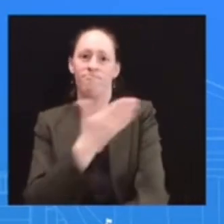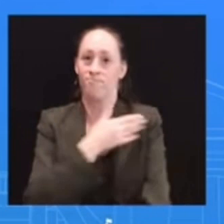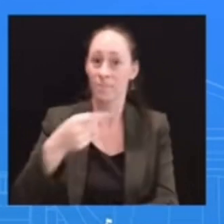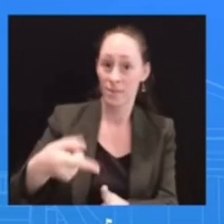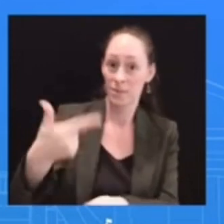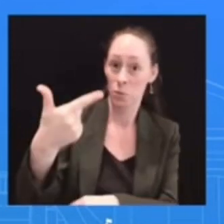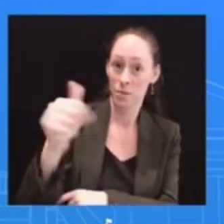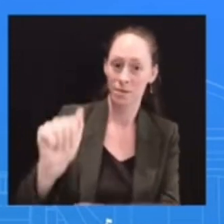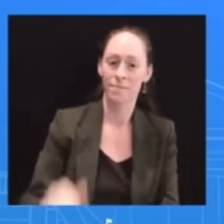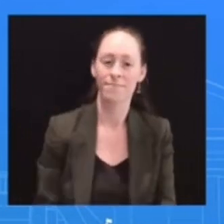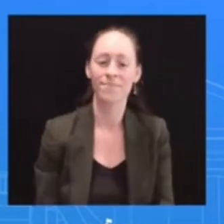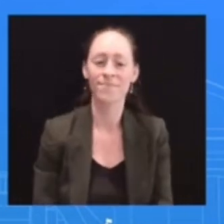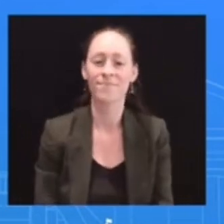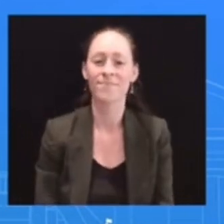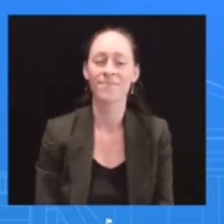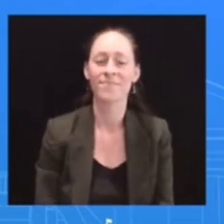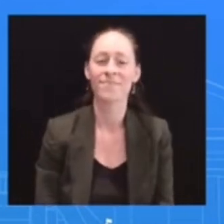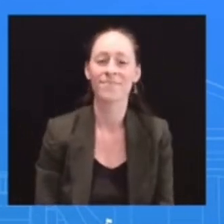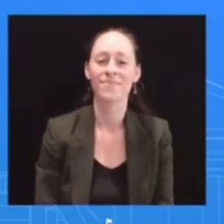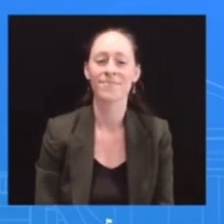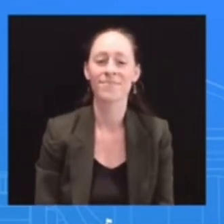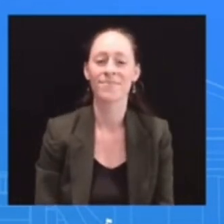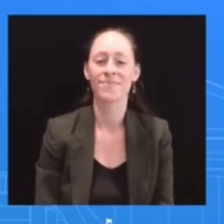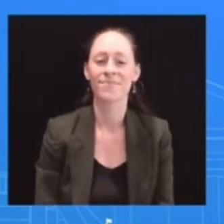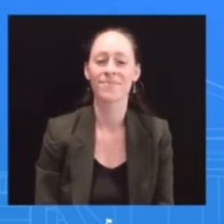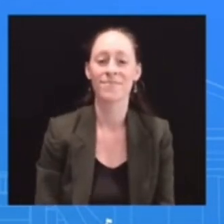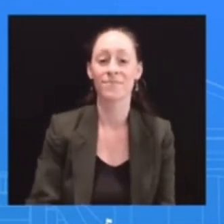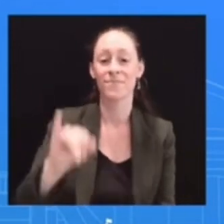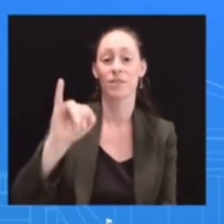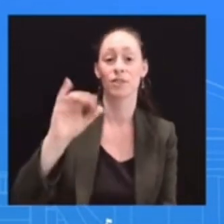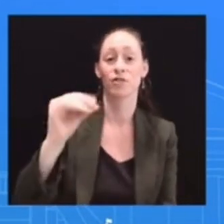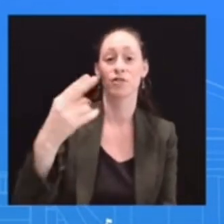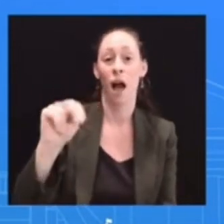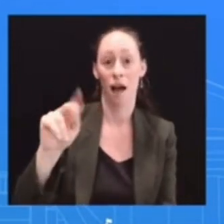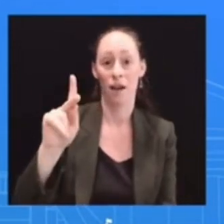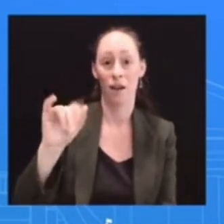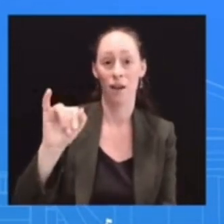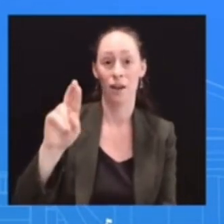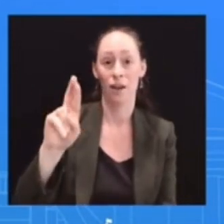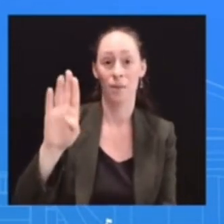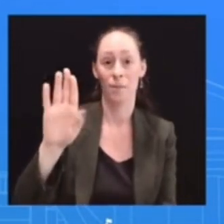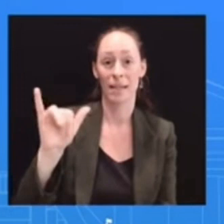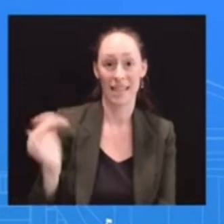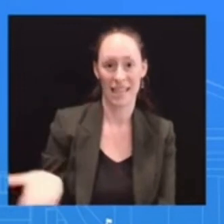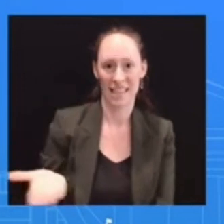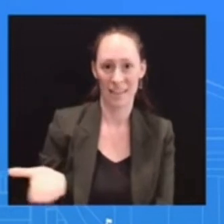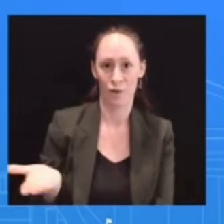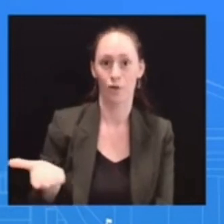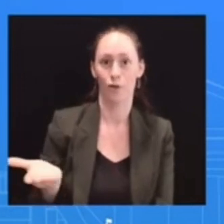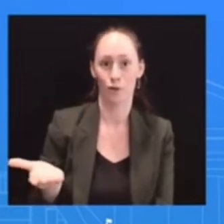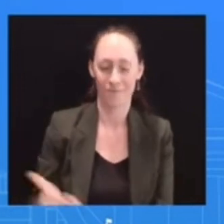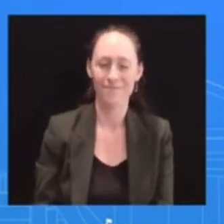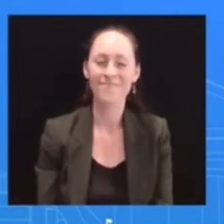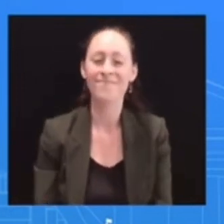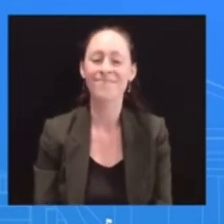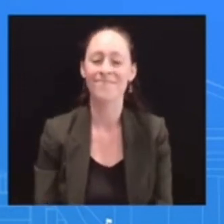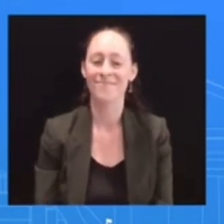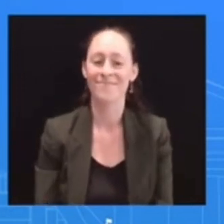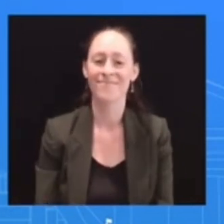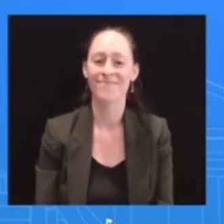the Admiral is here, John Kirby, to take a few questions on some policy, foreign policy news of the day, including